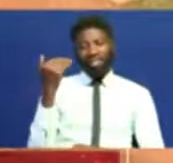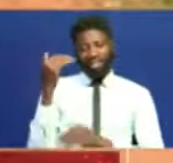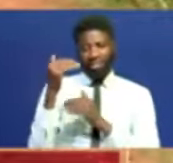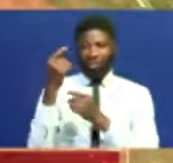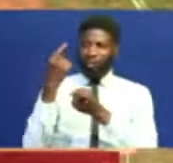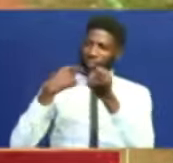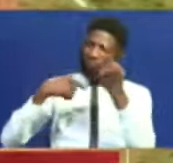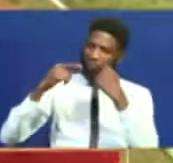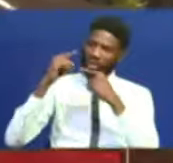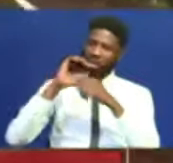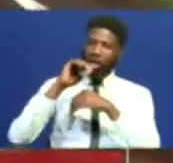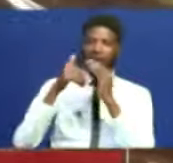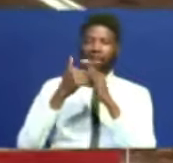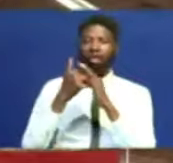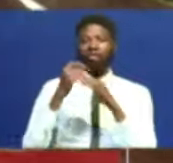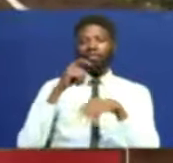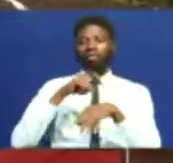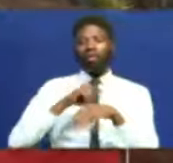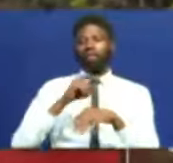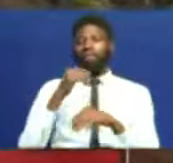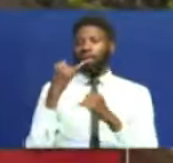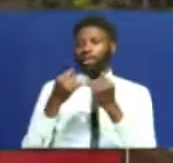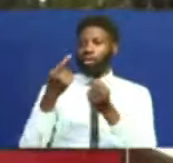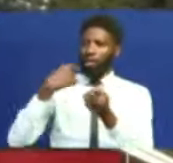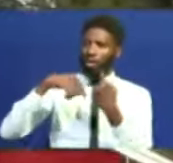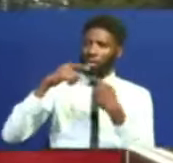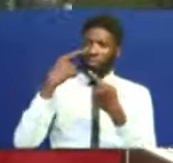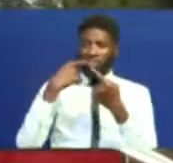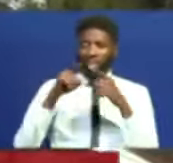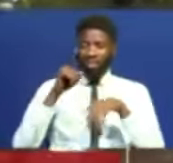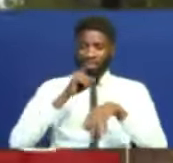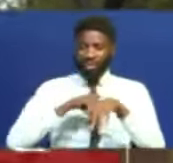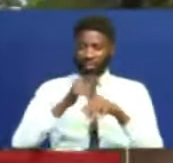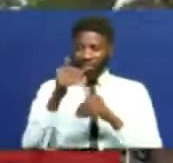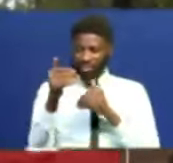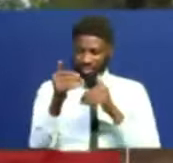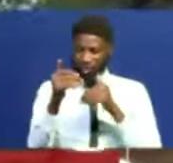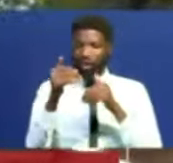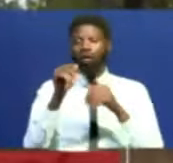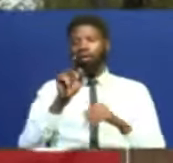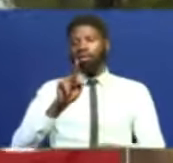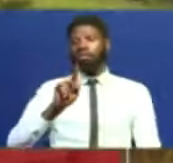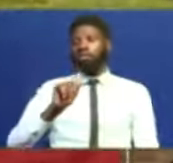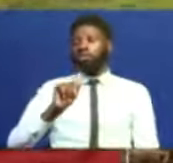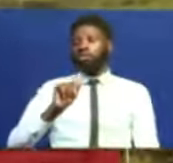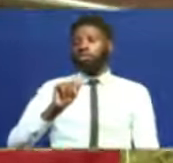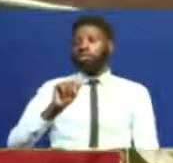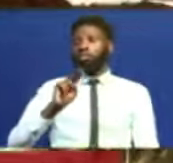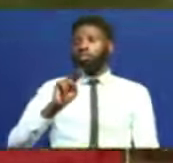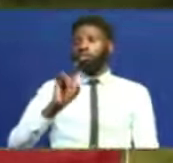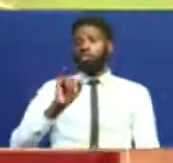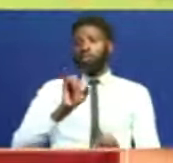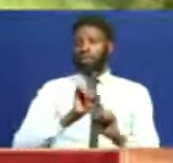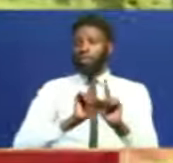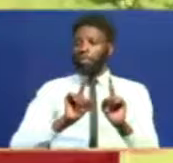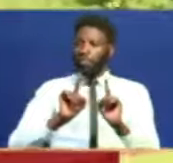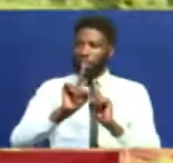after dominating the last heat, only to be overtaken at the 11th hour by Kandie.